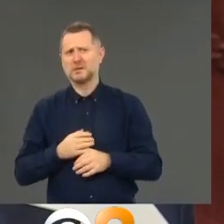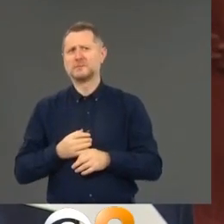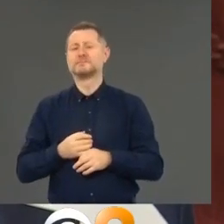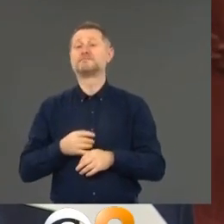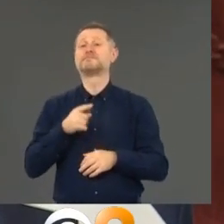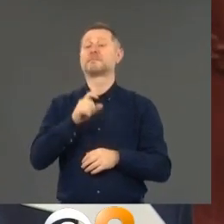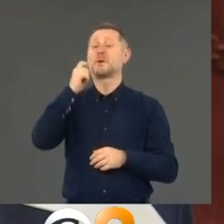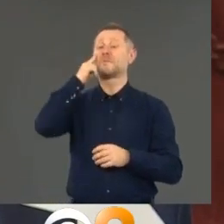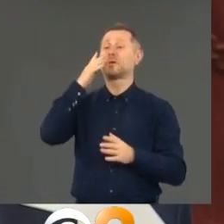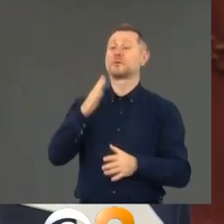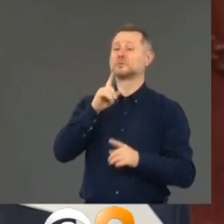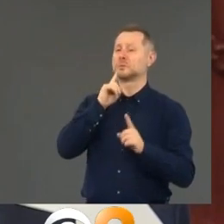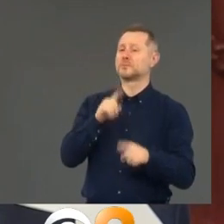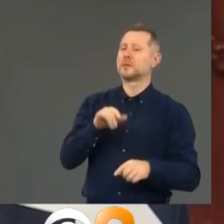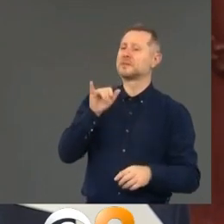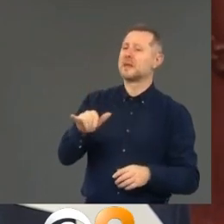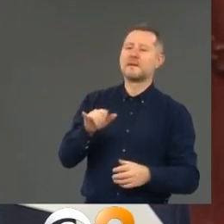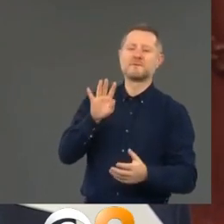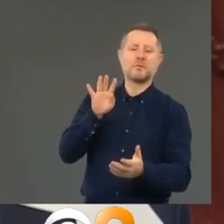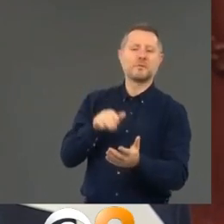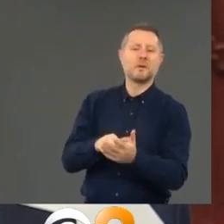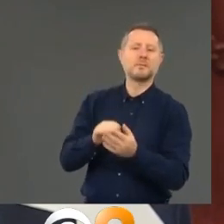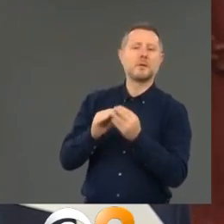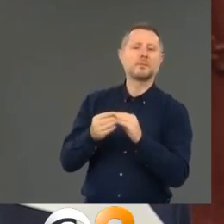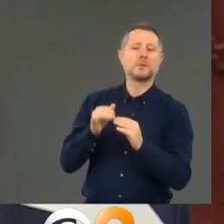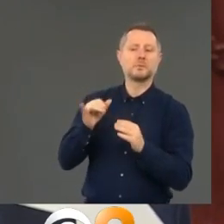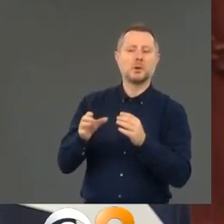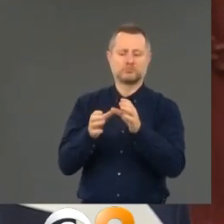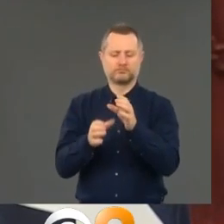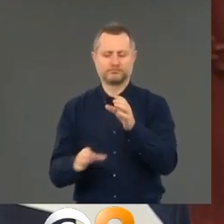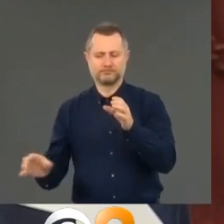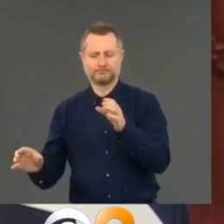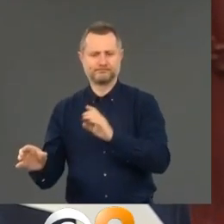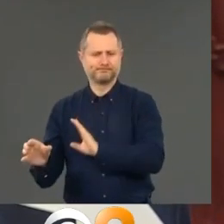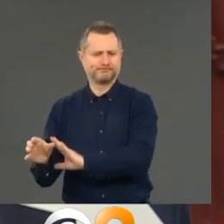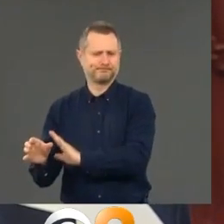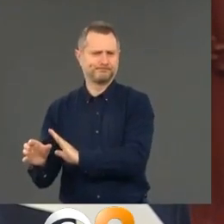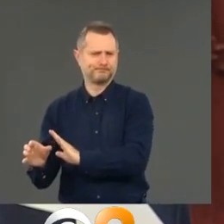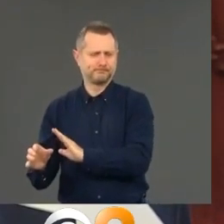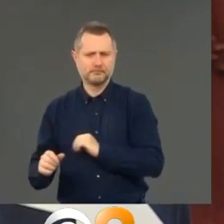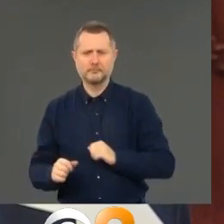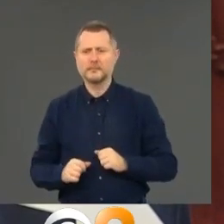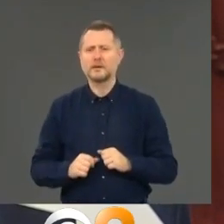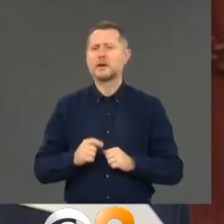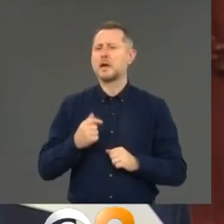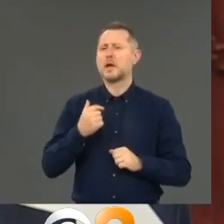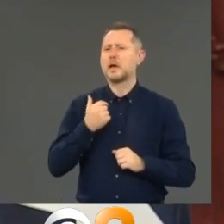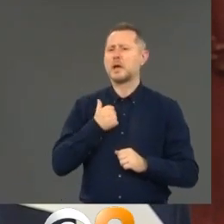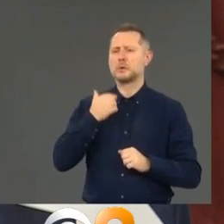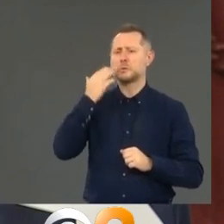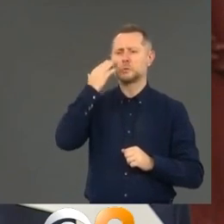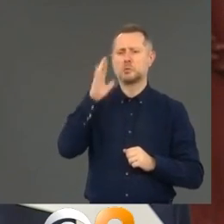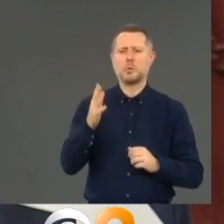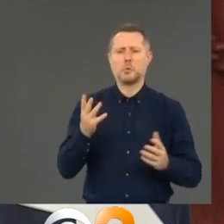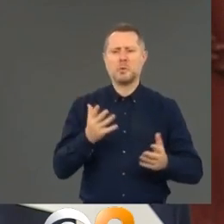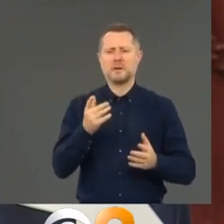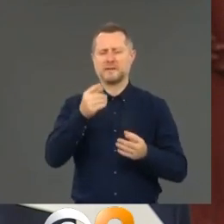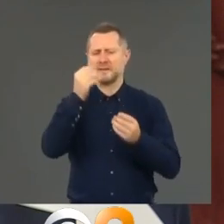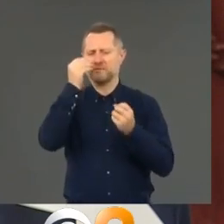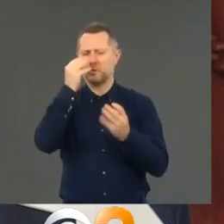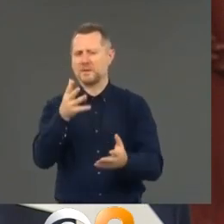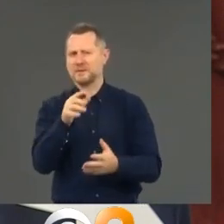So the 4,000 number would be a subset of that. And I don't know what information we have that we